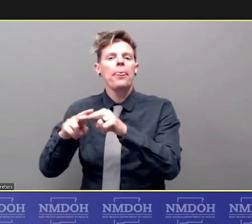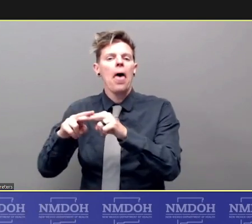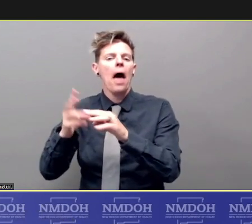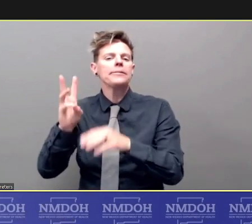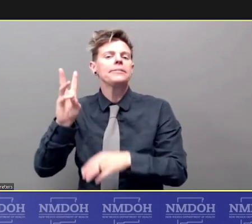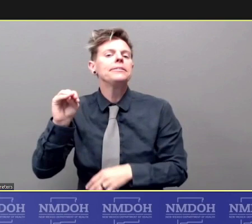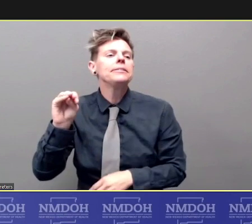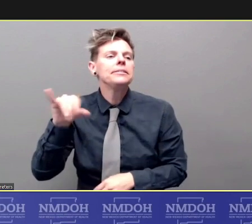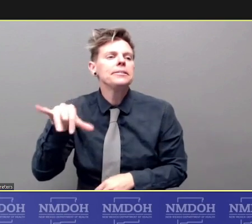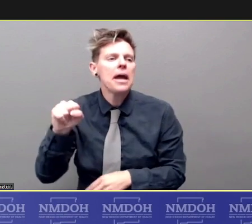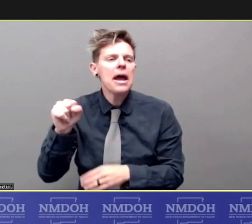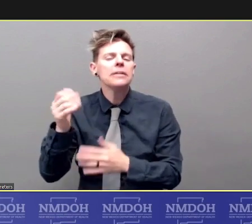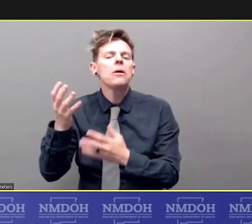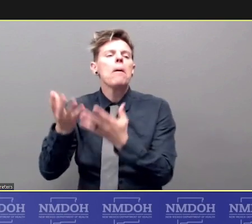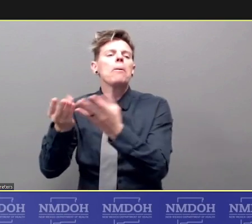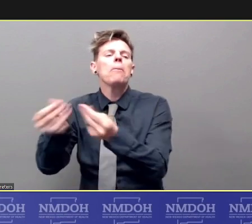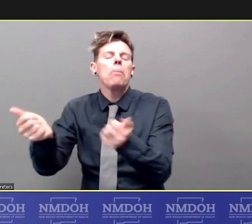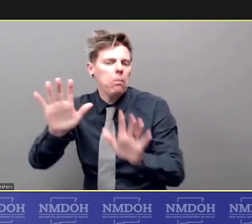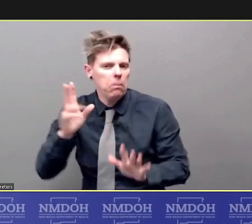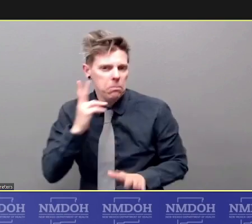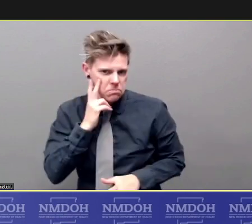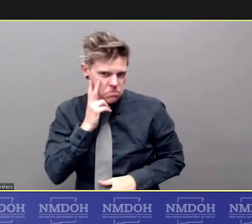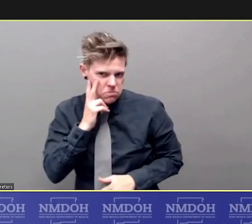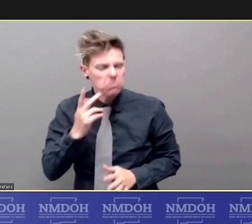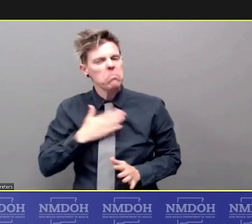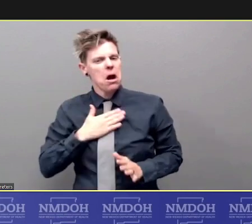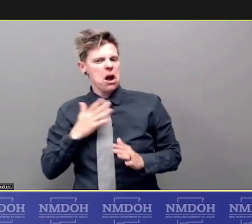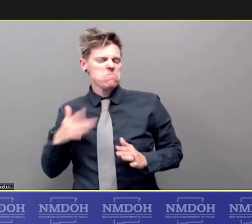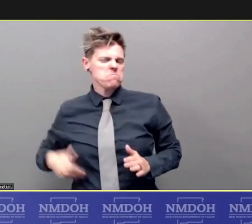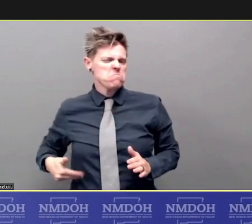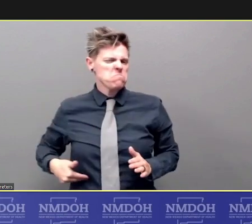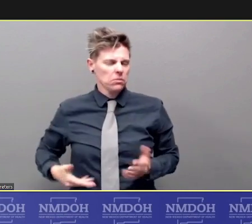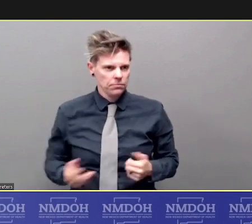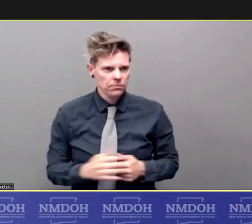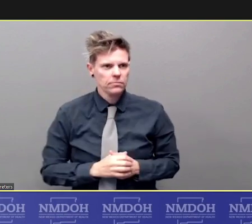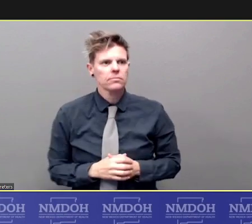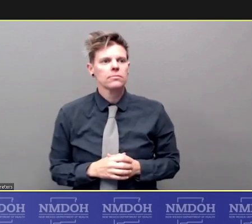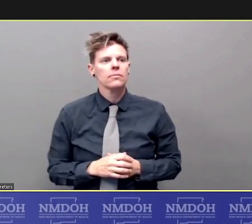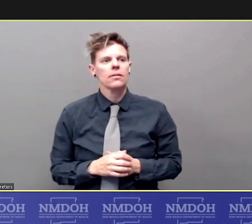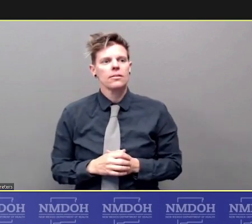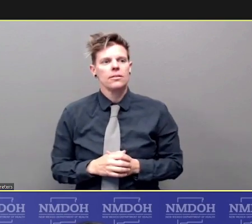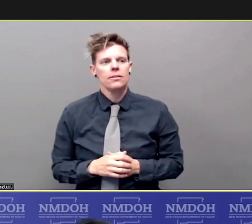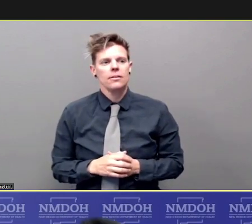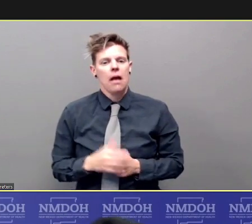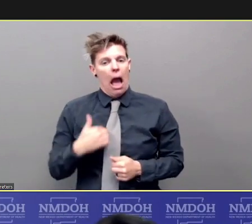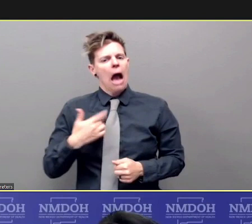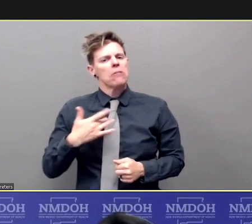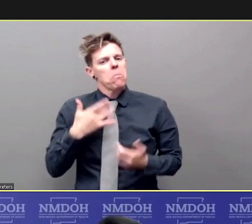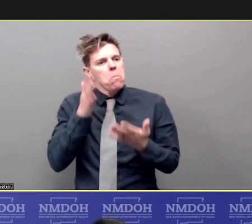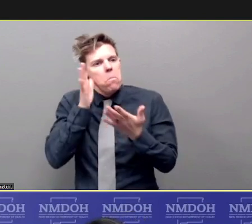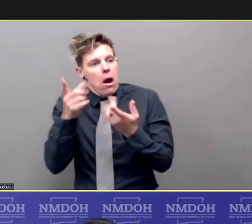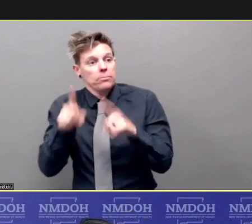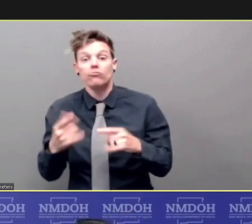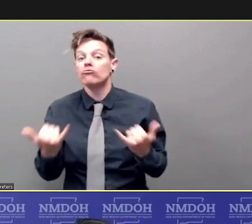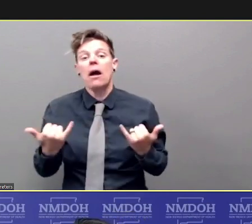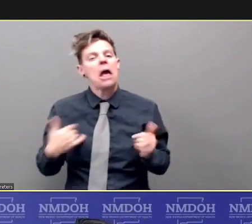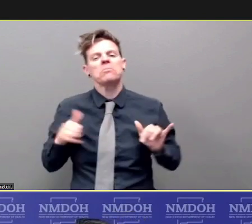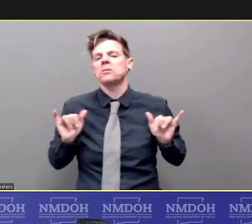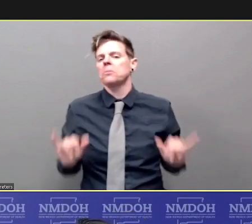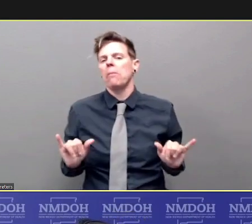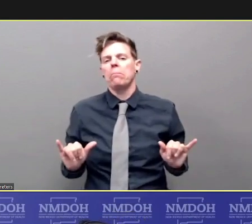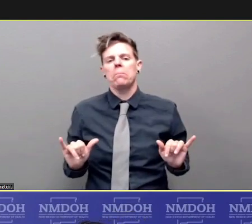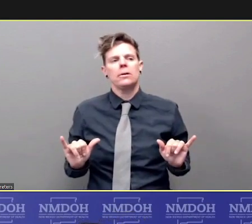that, something like that, I'm suggesting, every winter. And so we're not changing our plans at all just yet. We have